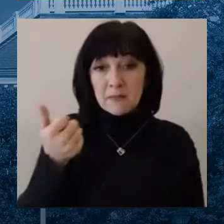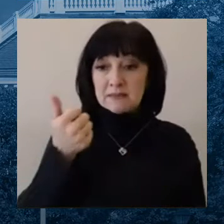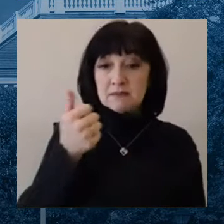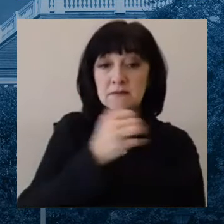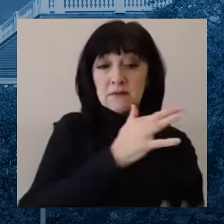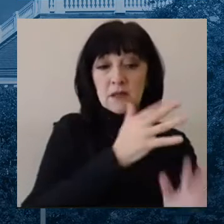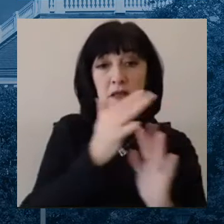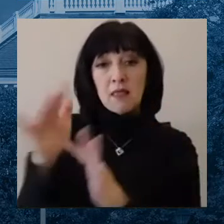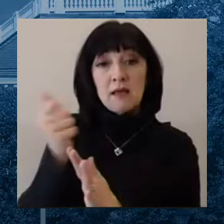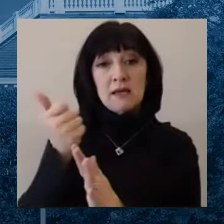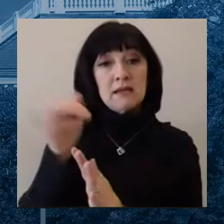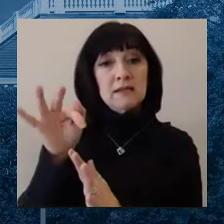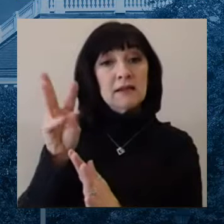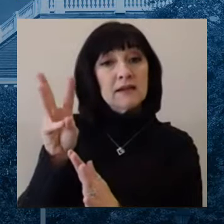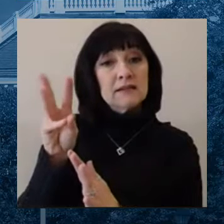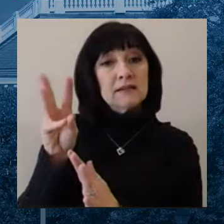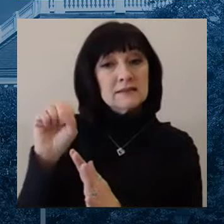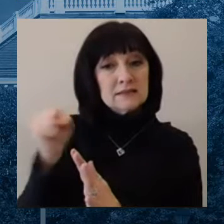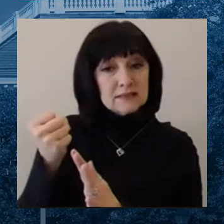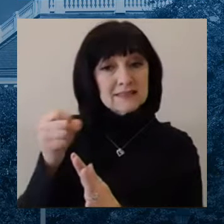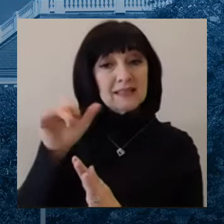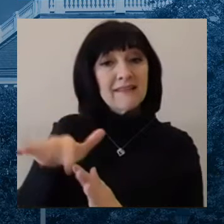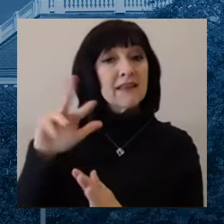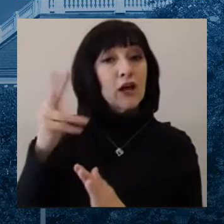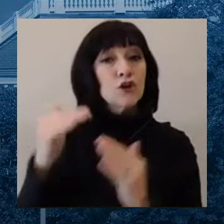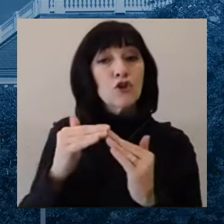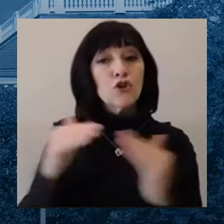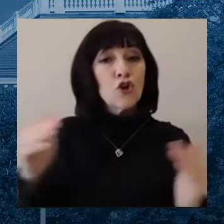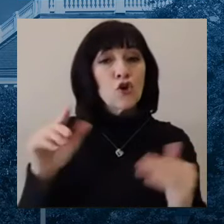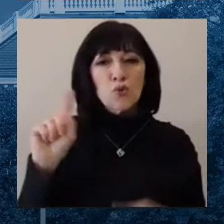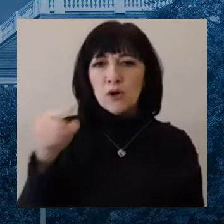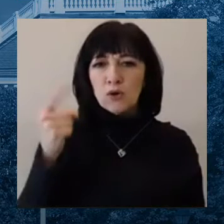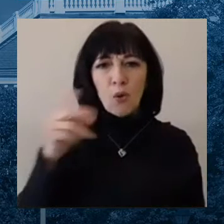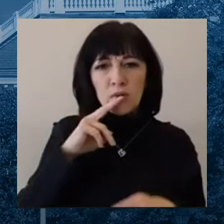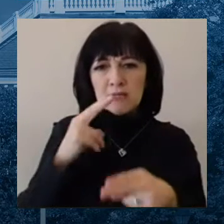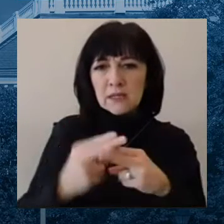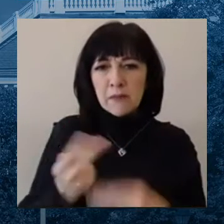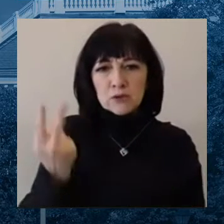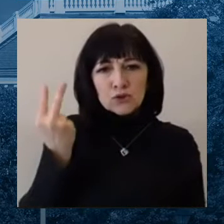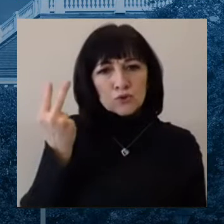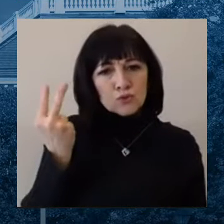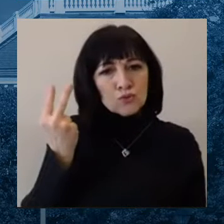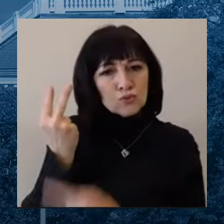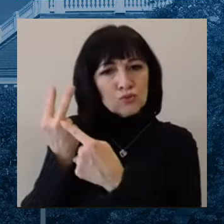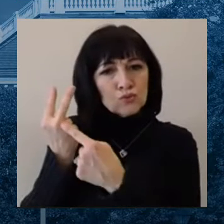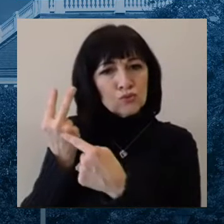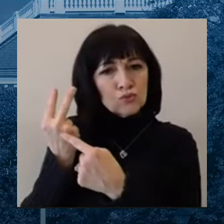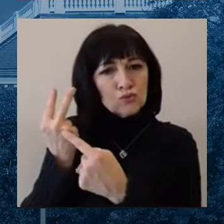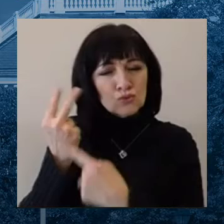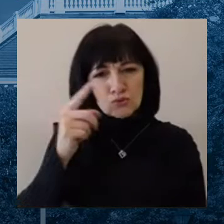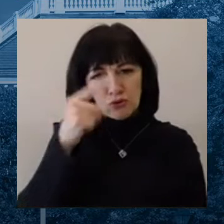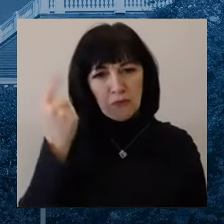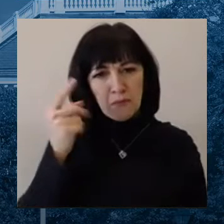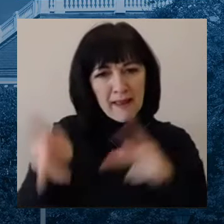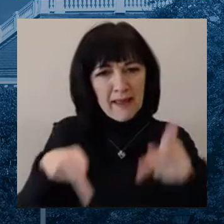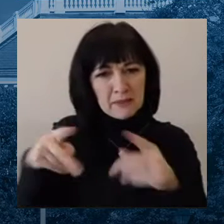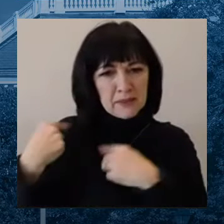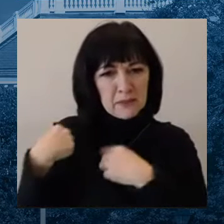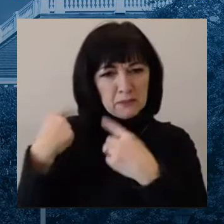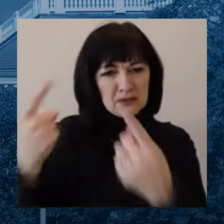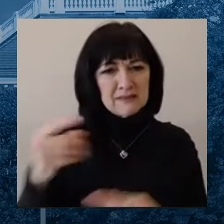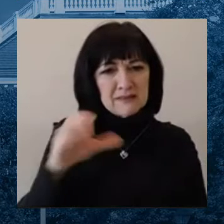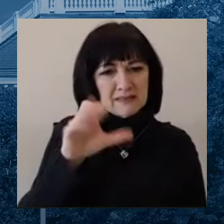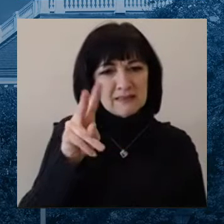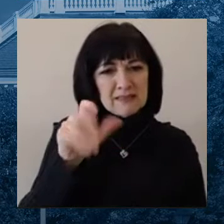the third grade United States history classes only mentioned 2 Black people since the Civil War, which